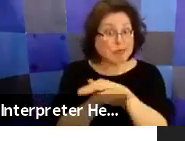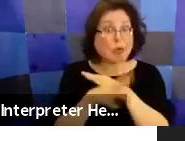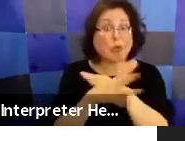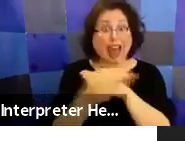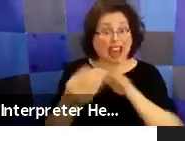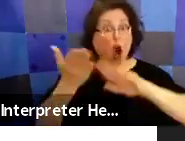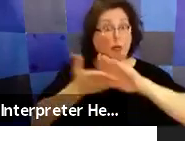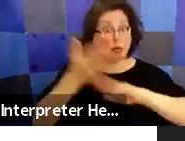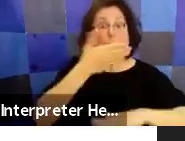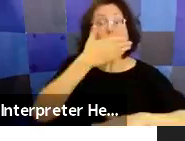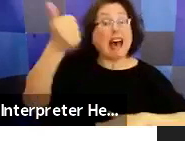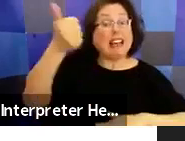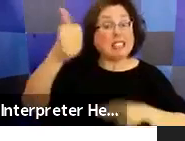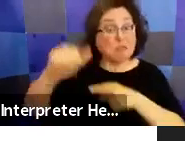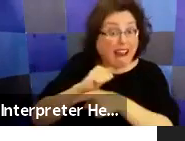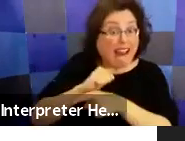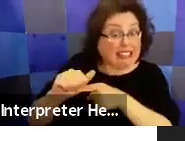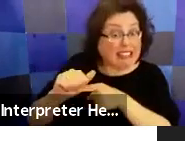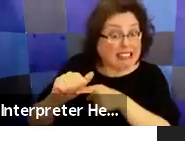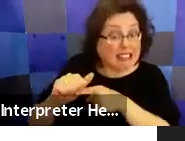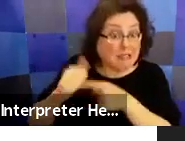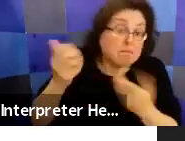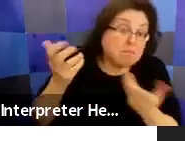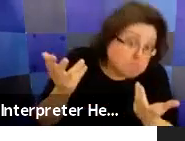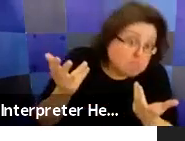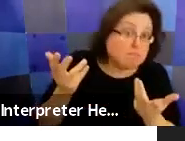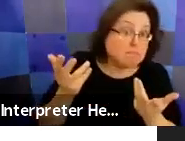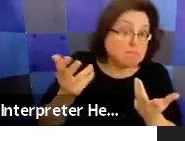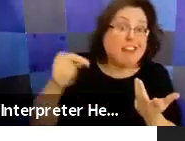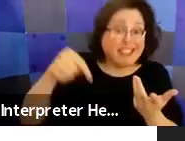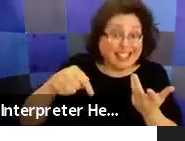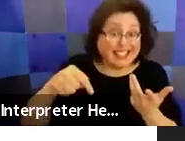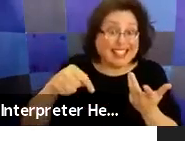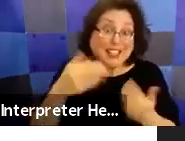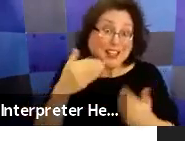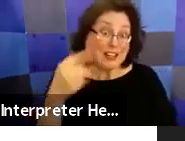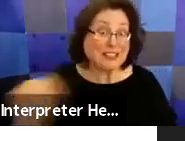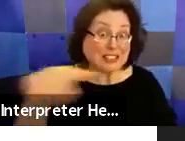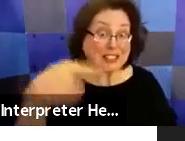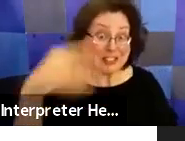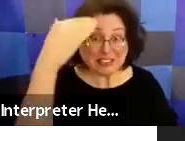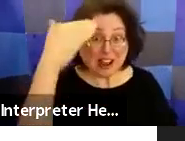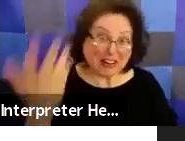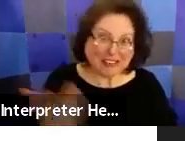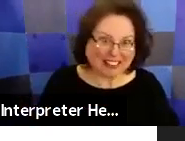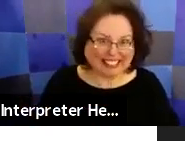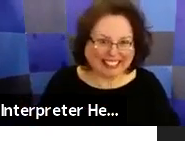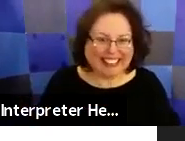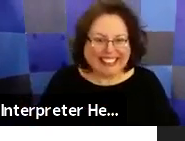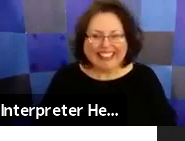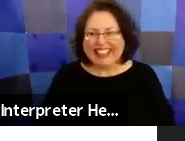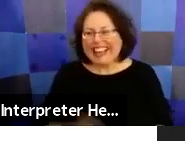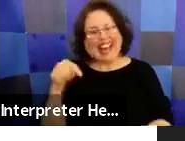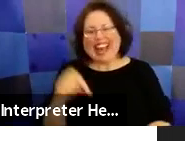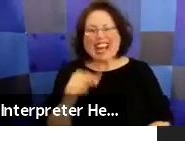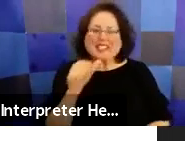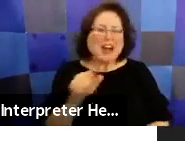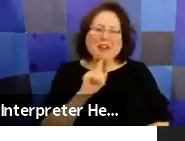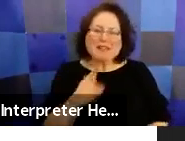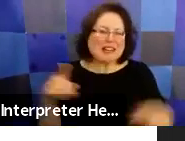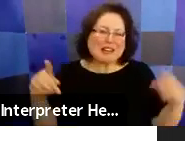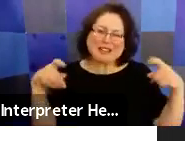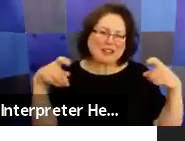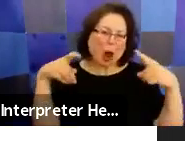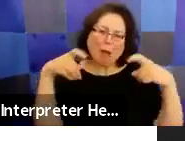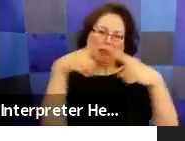best practices, you know, this is the webinar for you. It's not actually as complex